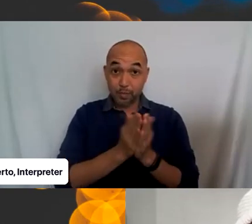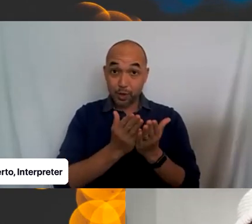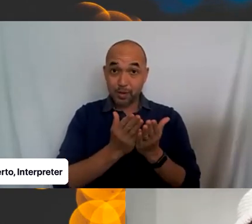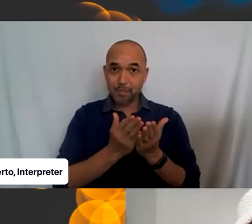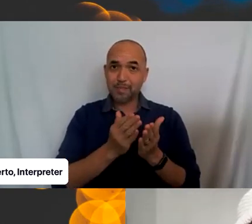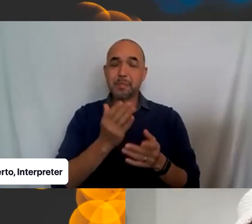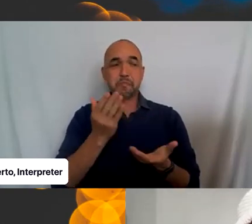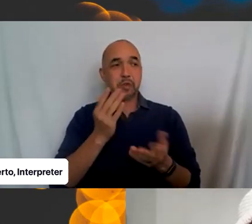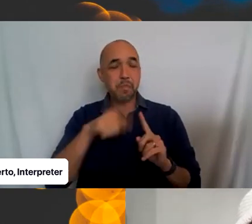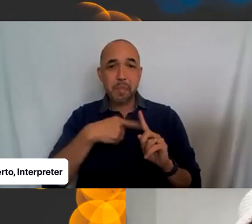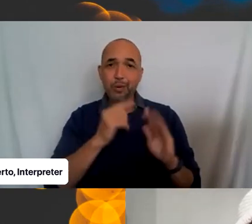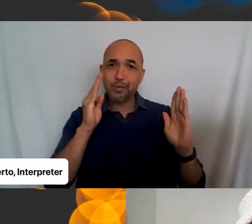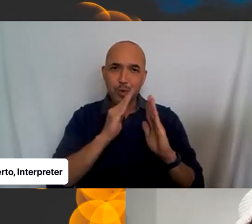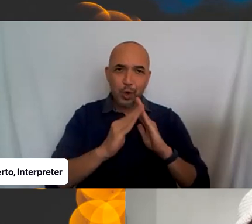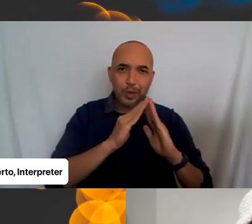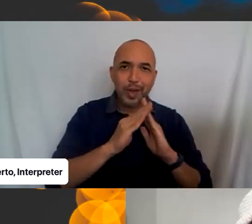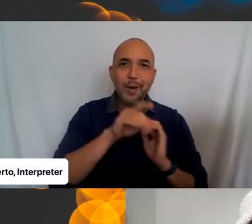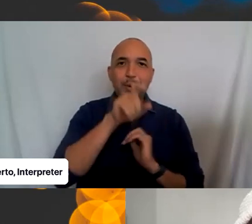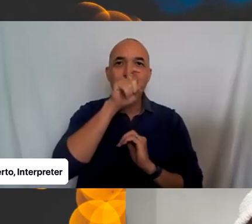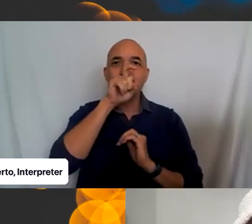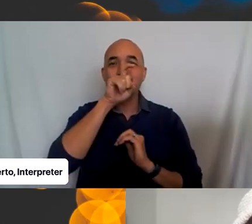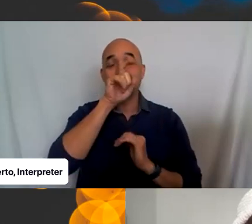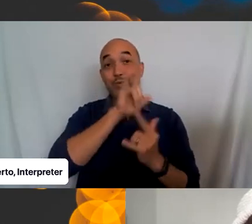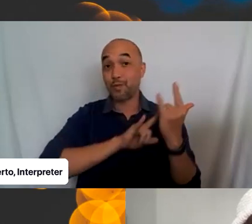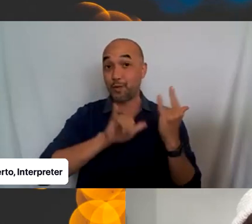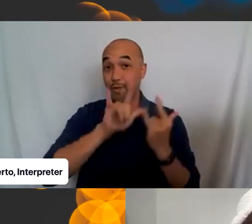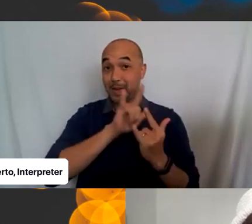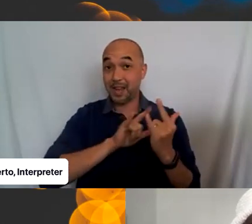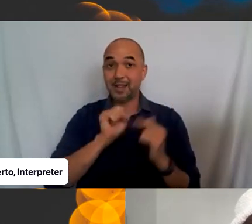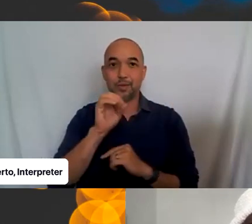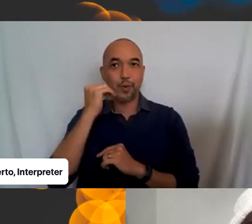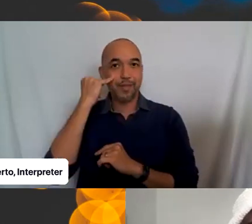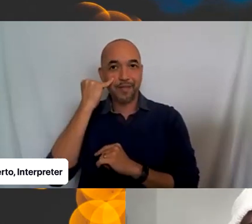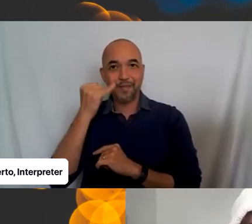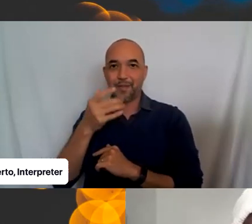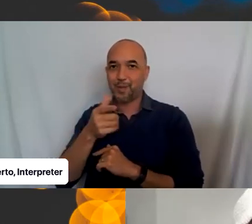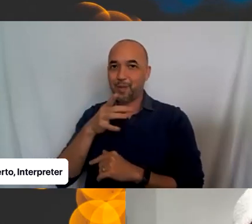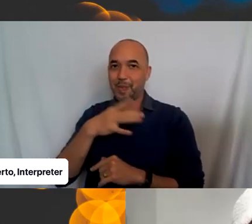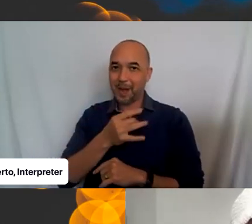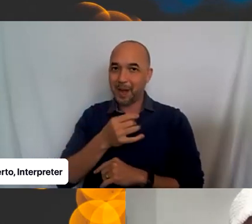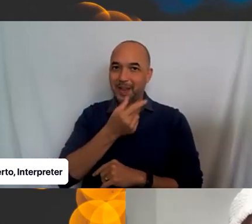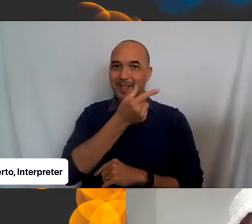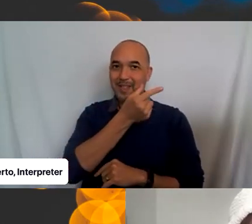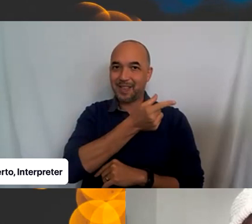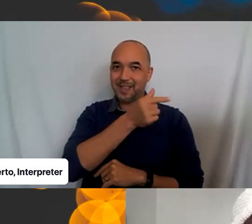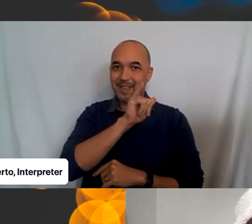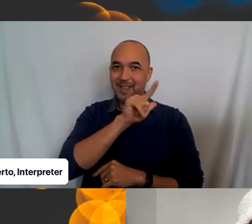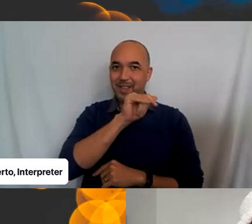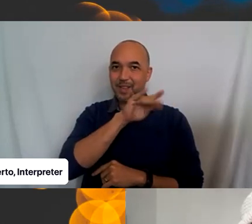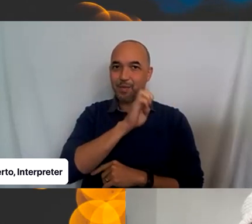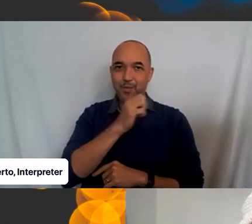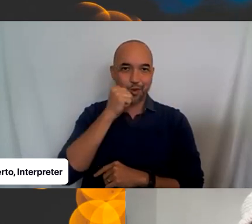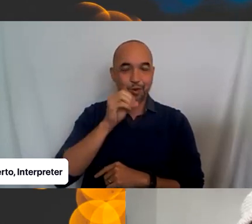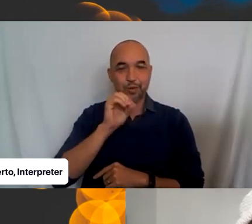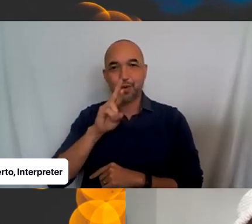witchy romance, and for fans of Practical Magic or Gilmore Girls, we will follow Sadie, whose magic comes